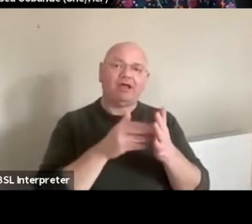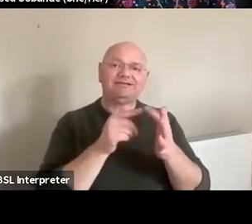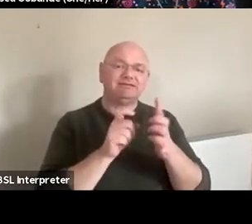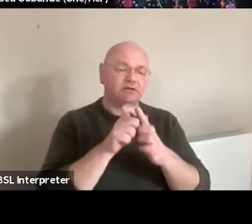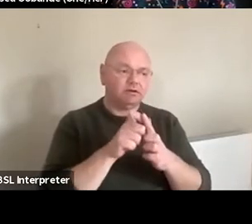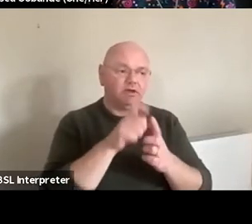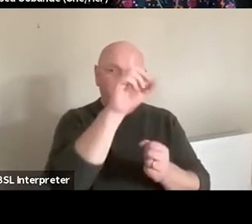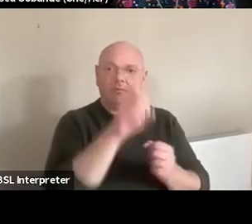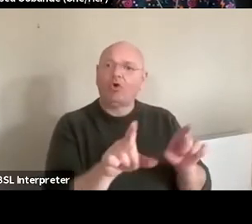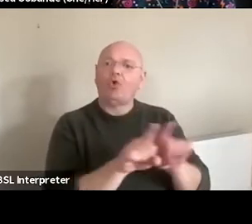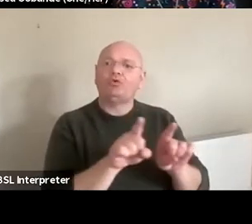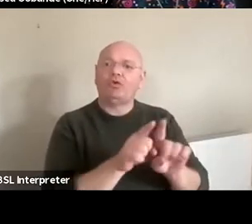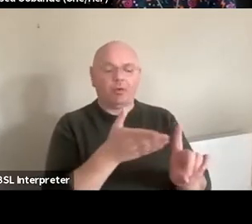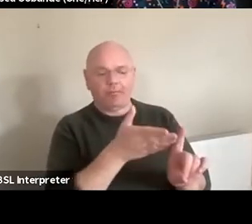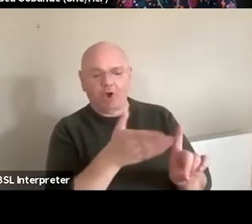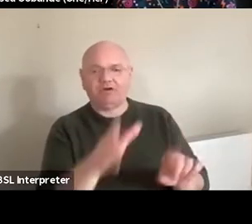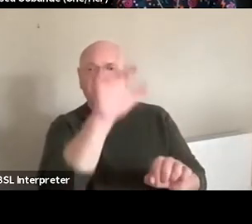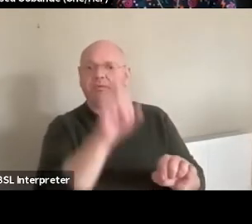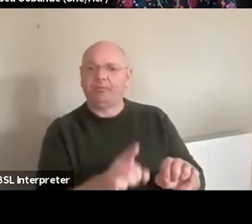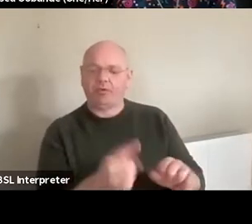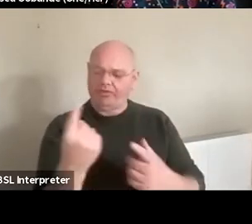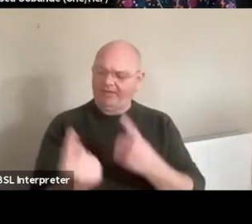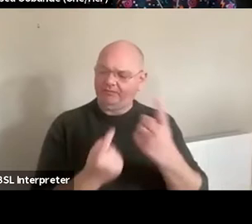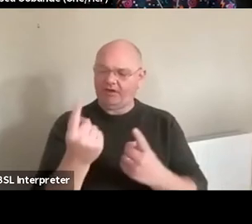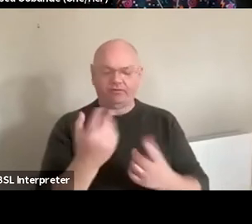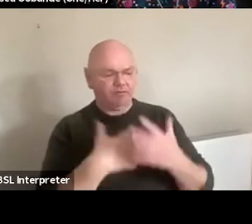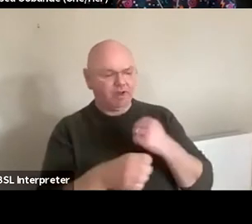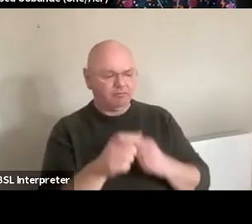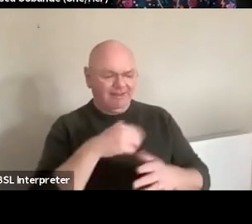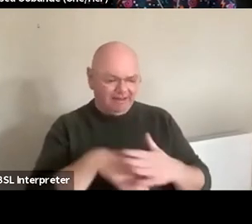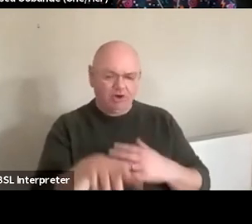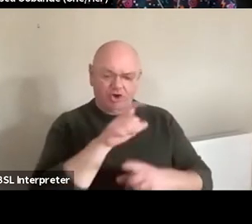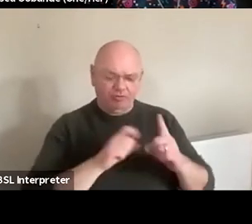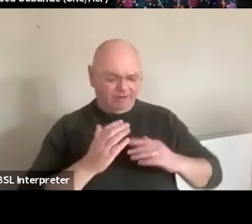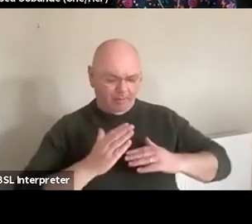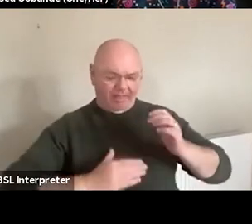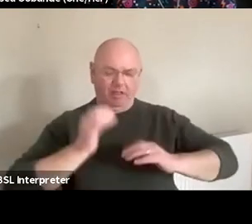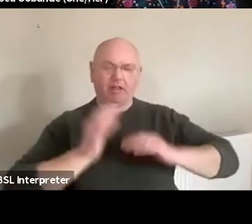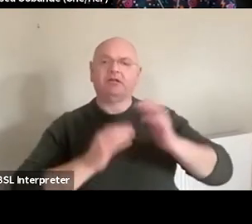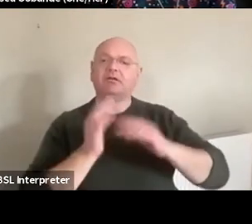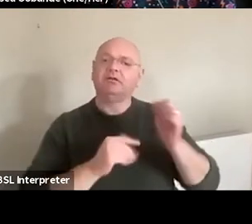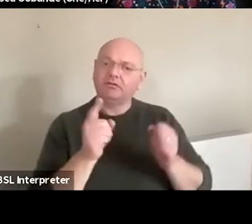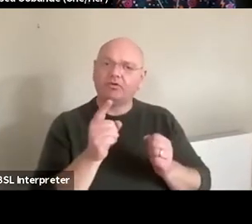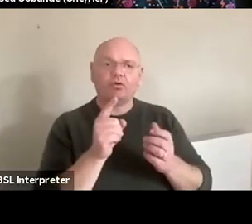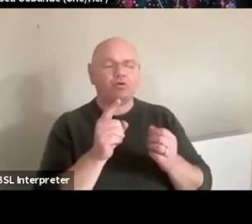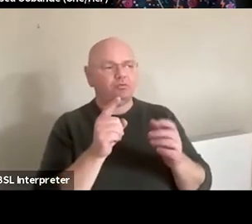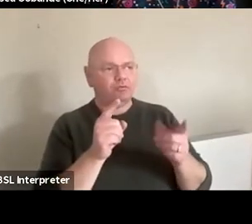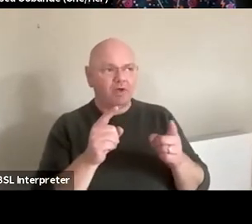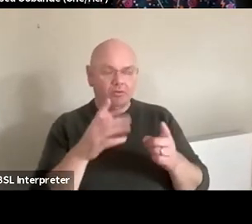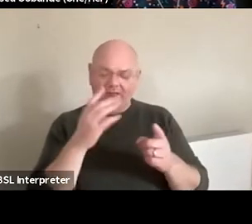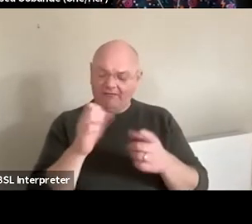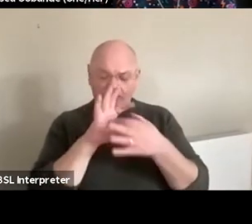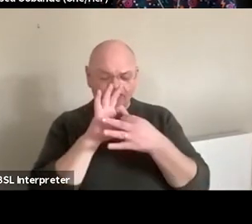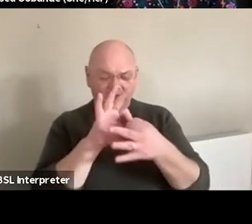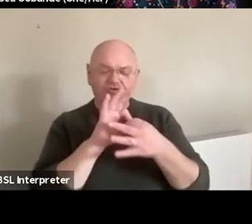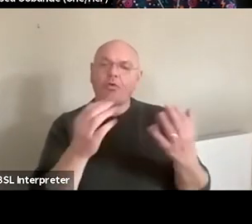marginalized people doing, which is building within communities. So just to kind of give an explanation about what we mean when we say relational